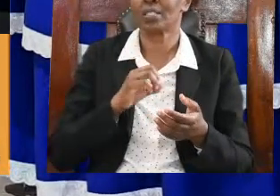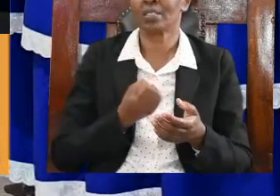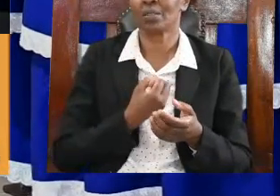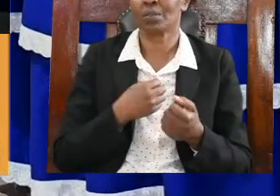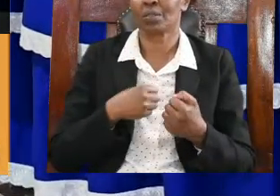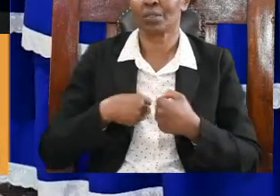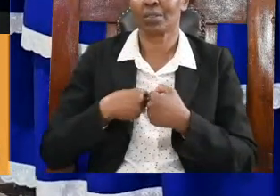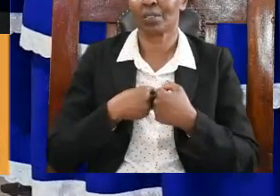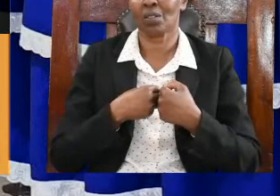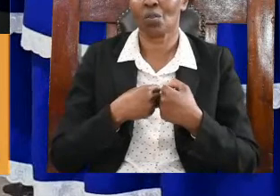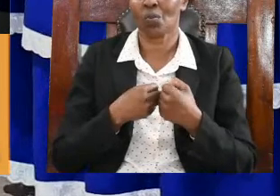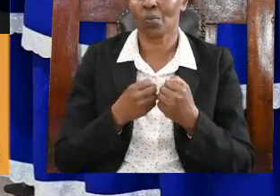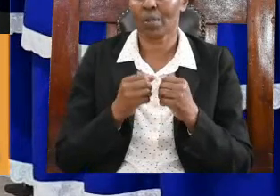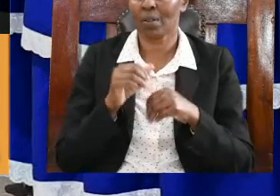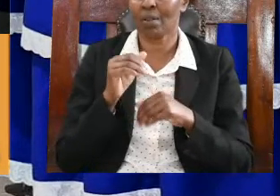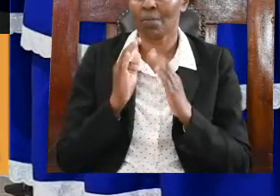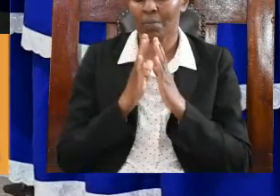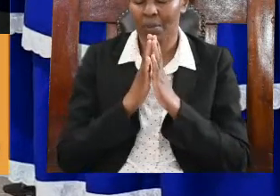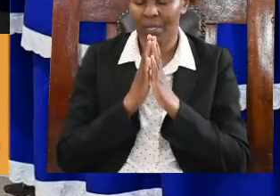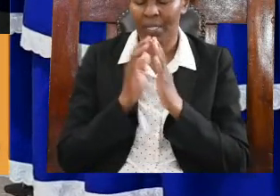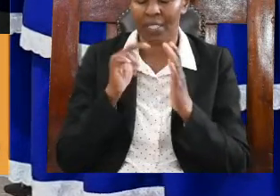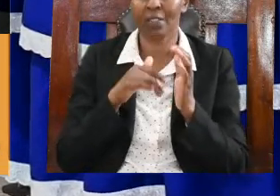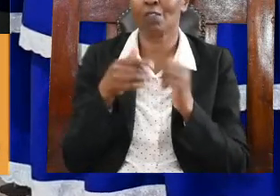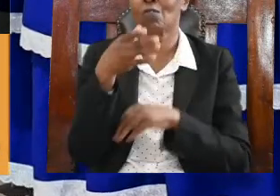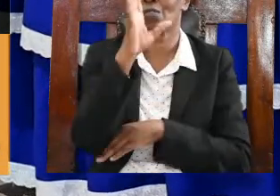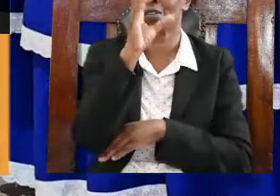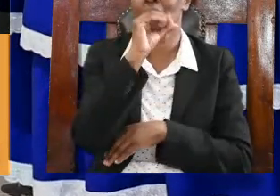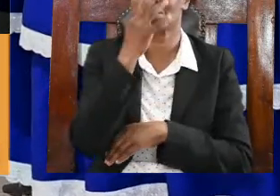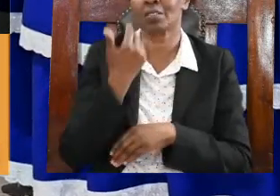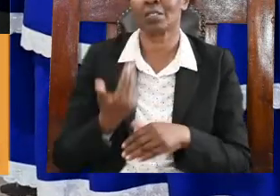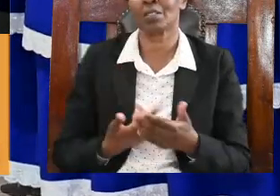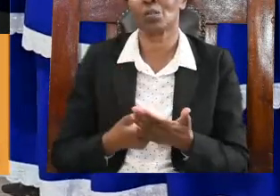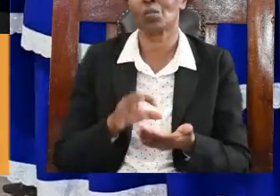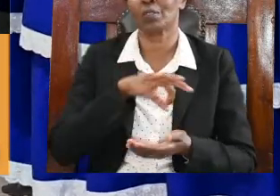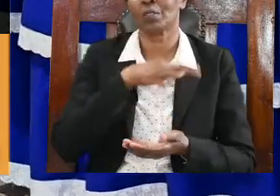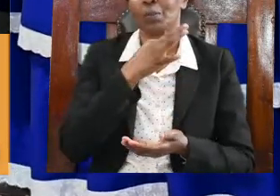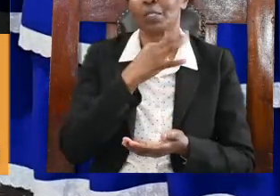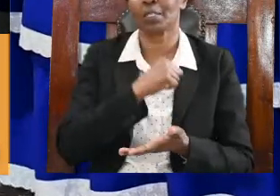suffering. For this we ask in the name of God the Father, the Son, and that of the Holy Spirit. Amen.